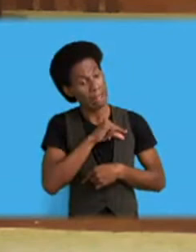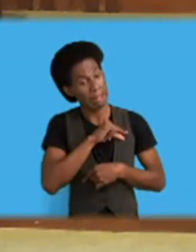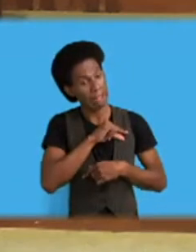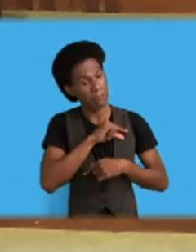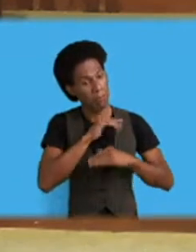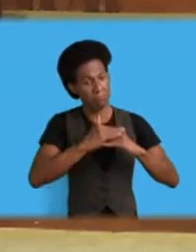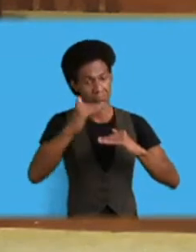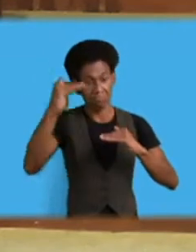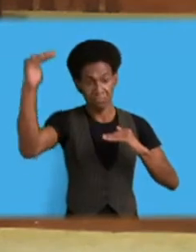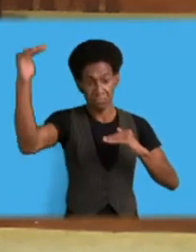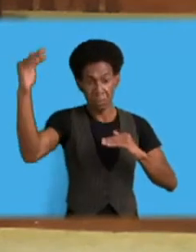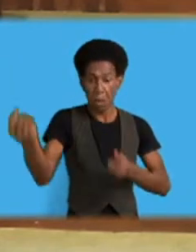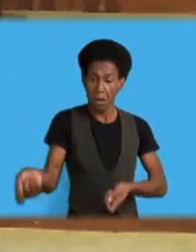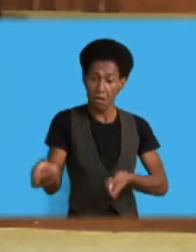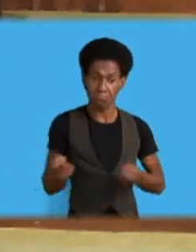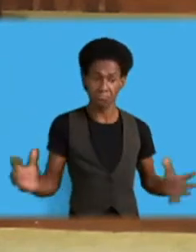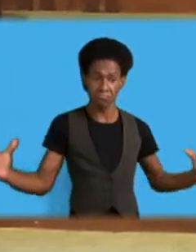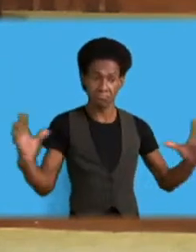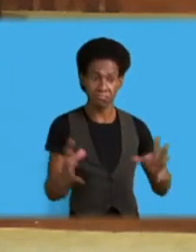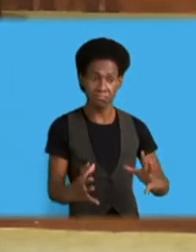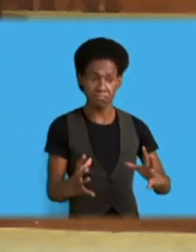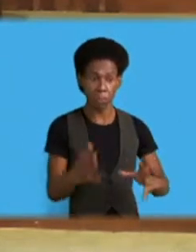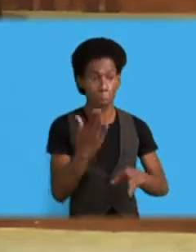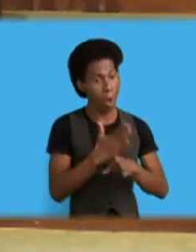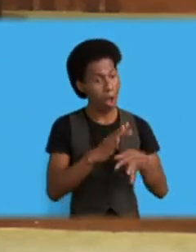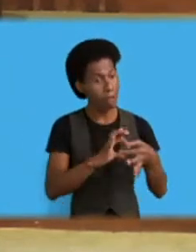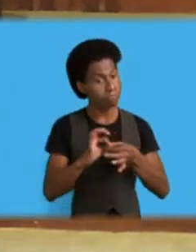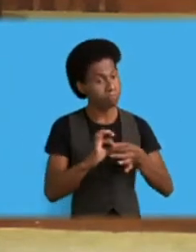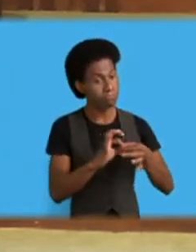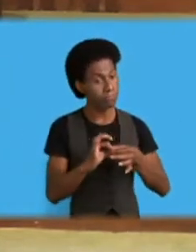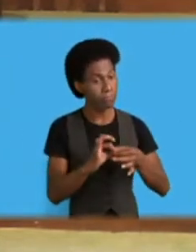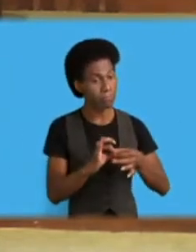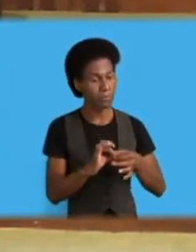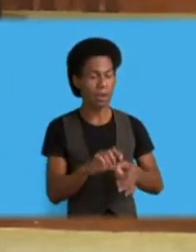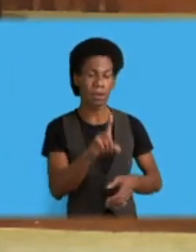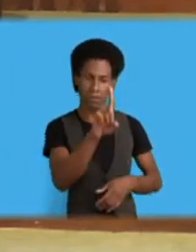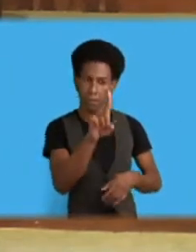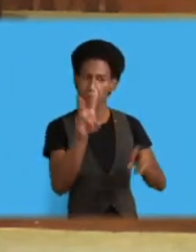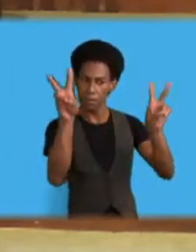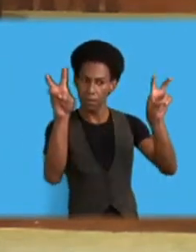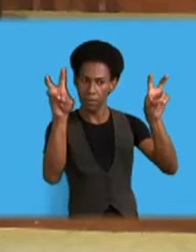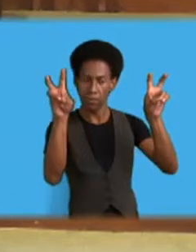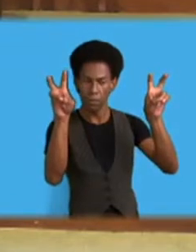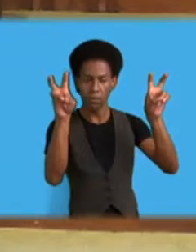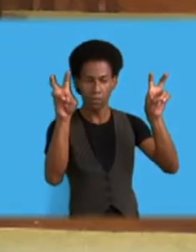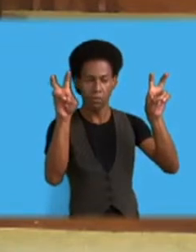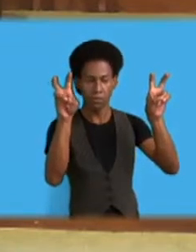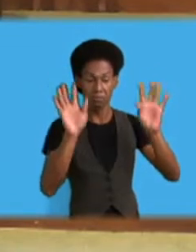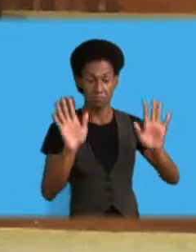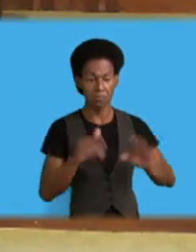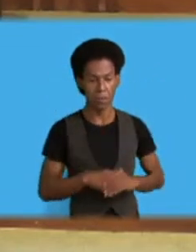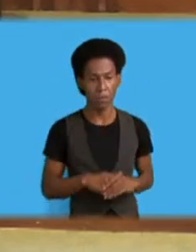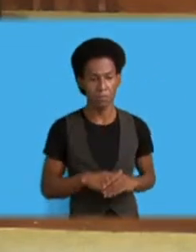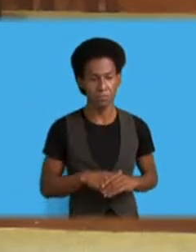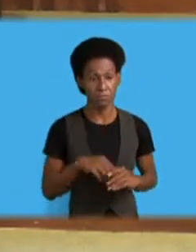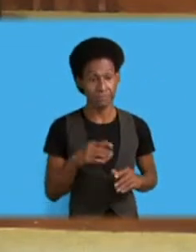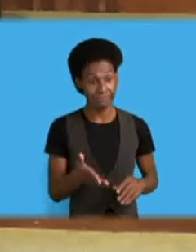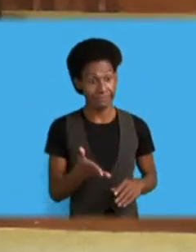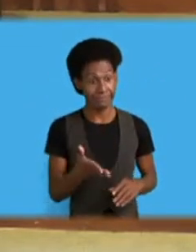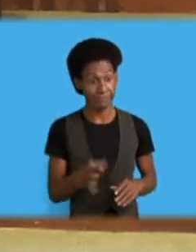And basically, what is the situation today, Honorable Deputy Speaker, in terms of stakeholder engagement? They're all been teared